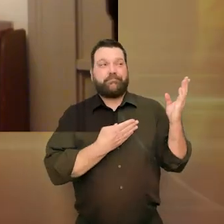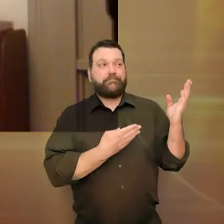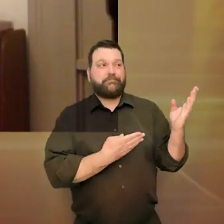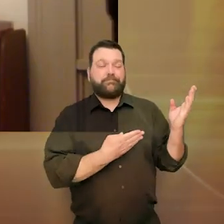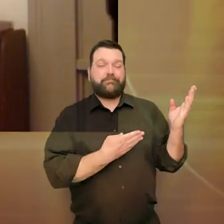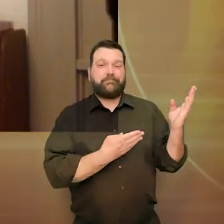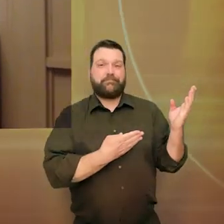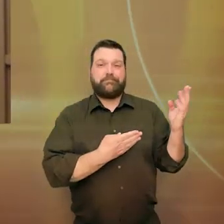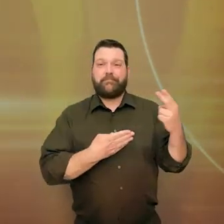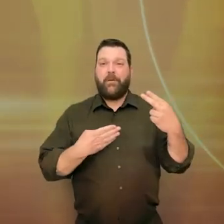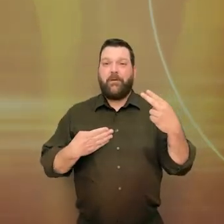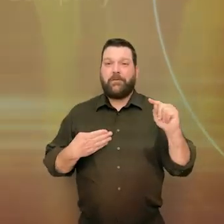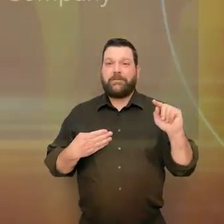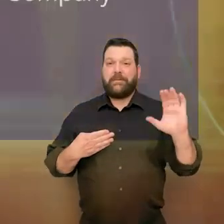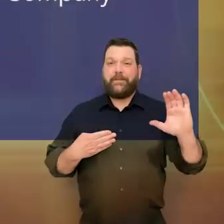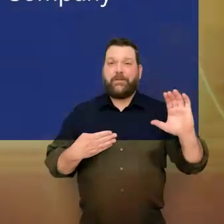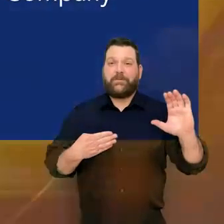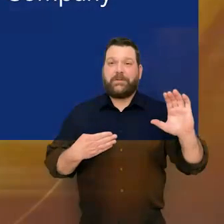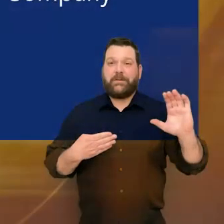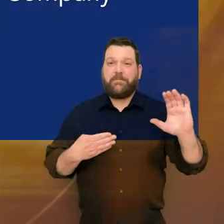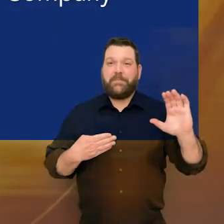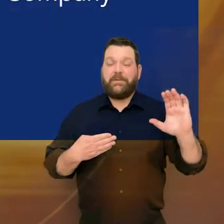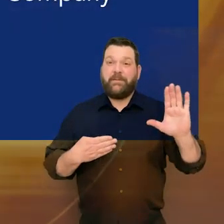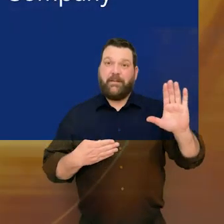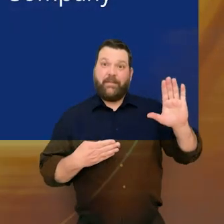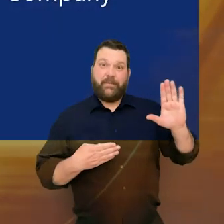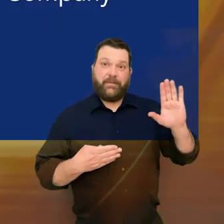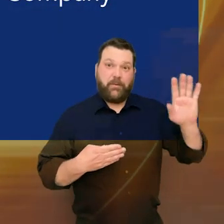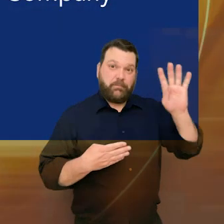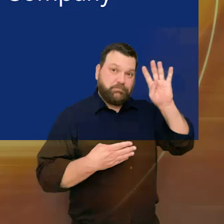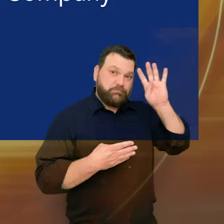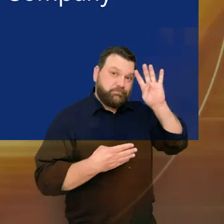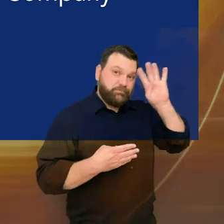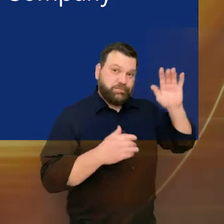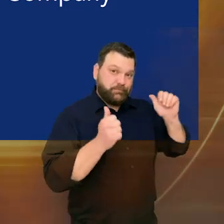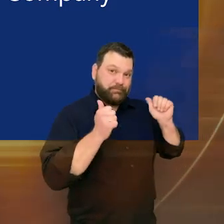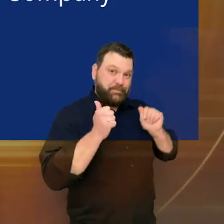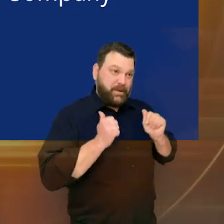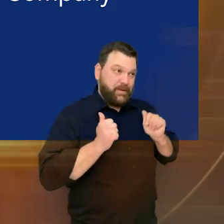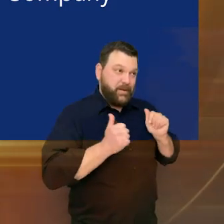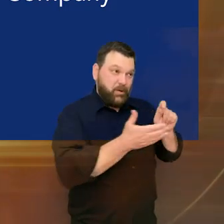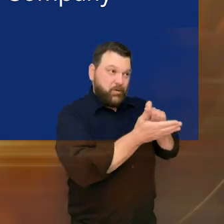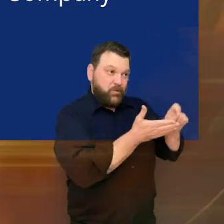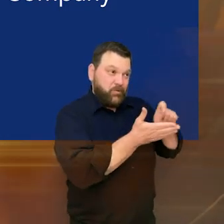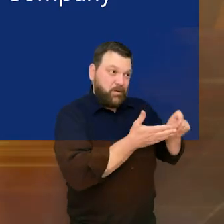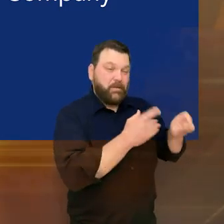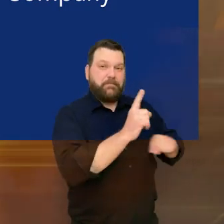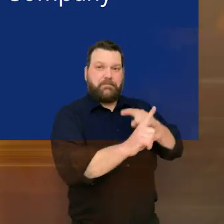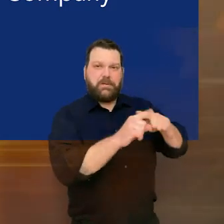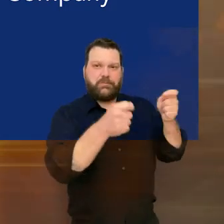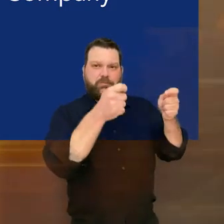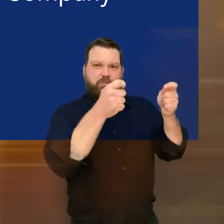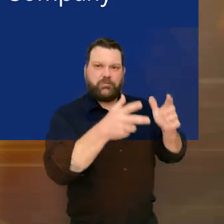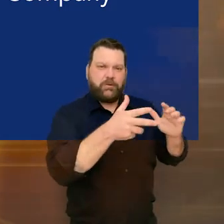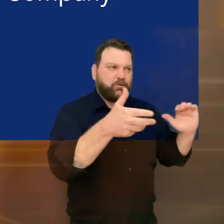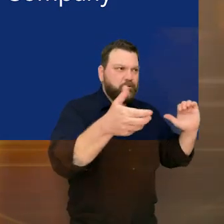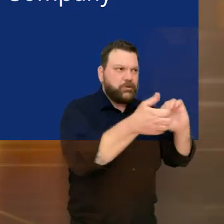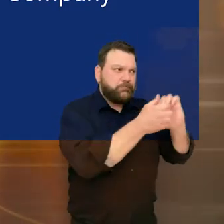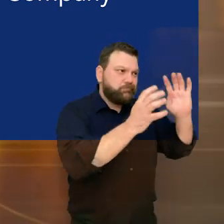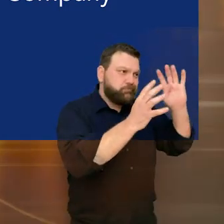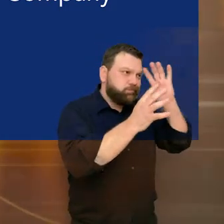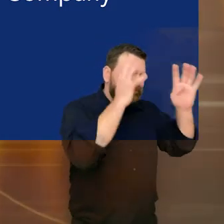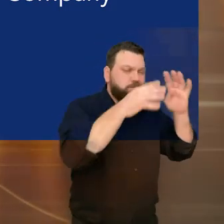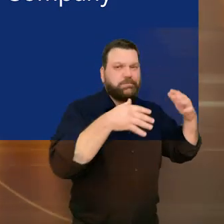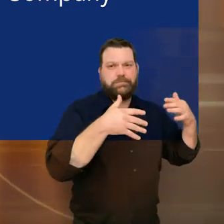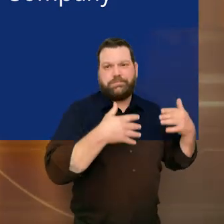production non-musical goes to the Huntington Theater Company's remounting of Indecent, the haunting collaboration between playwright